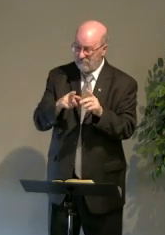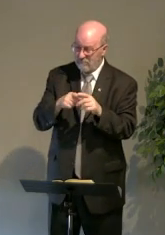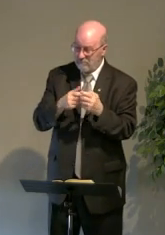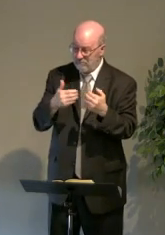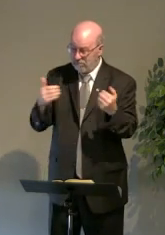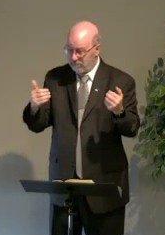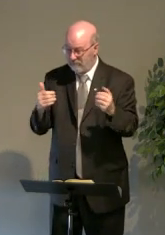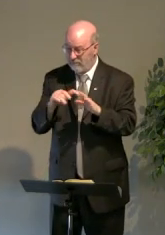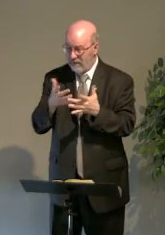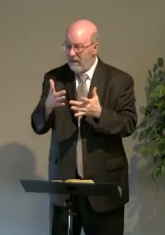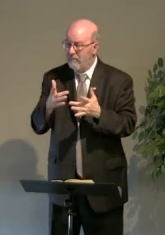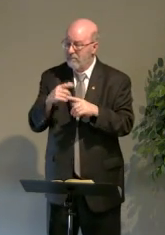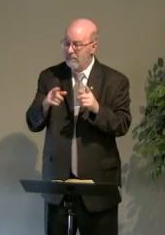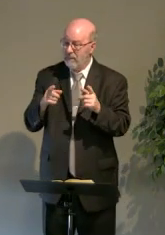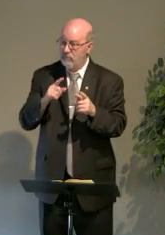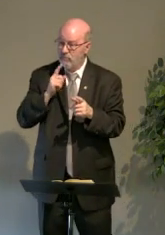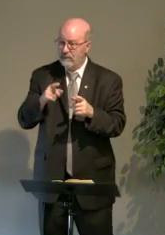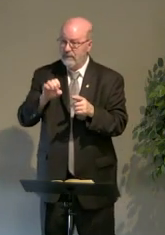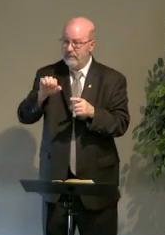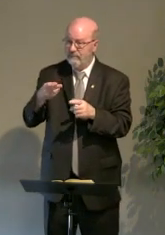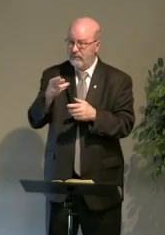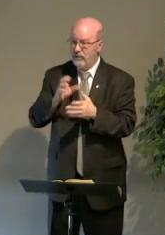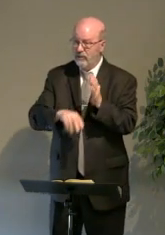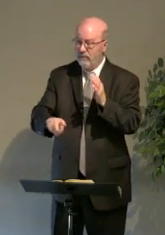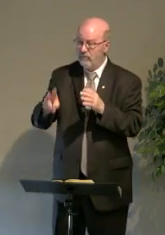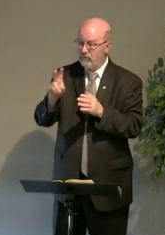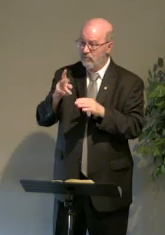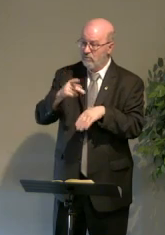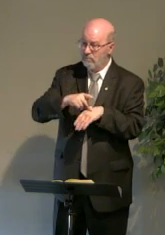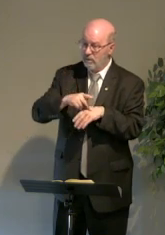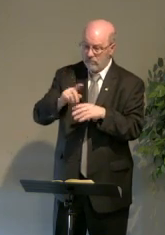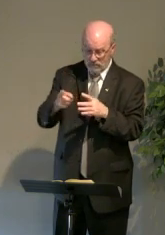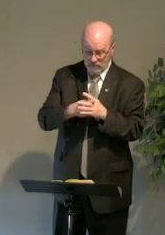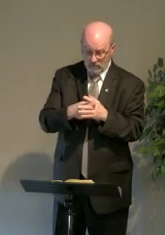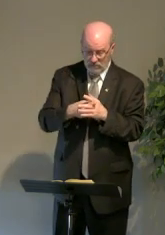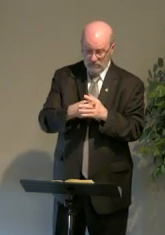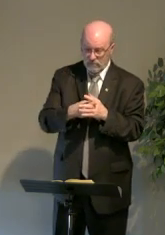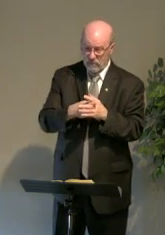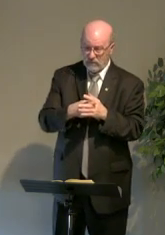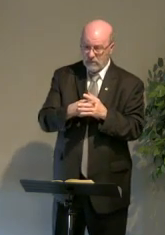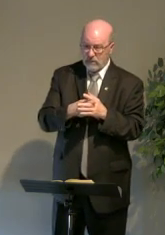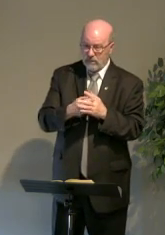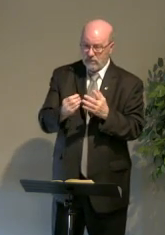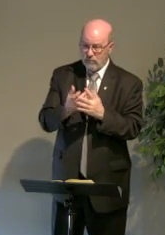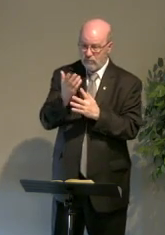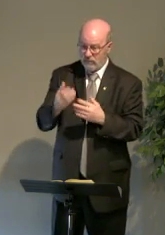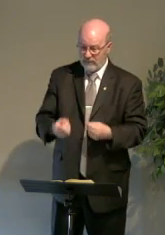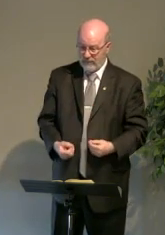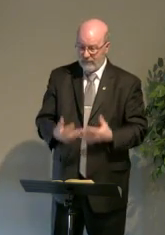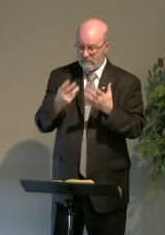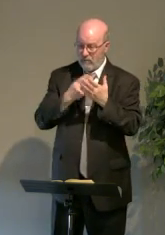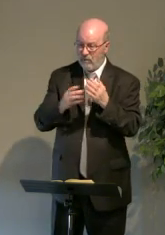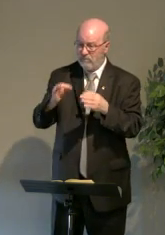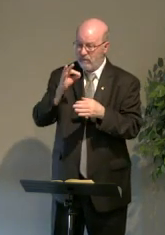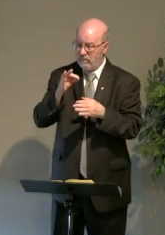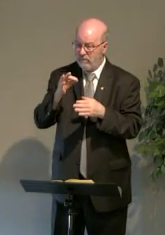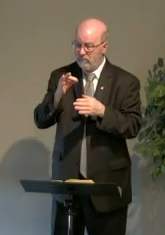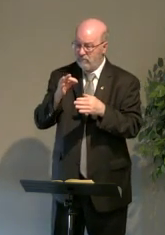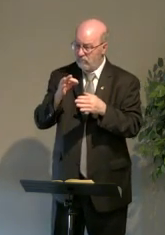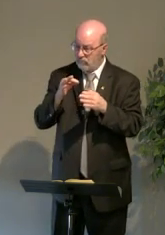of scripture. But indeed, Ephesians chapter 2, Paul begins through the inspiration of the Holy Spirit to take us